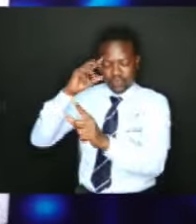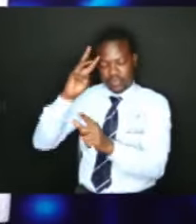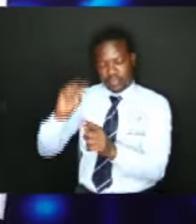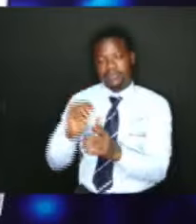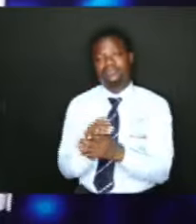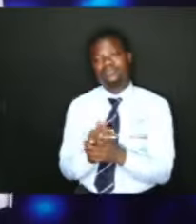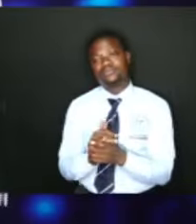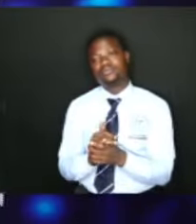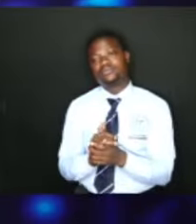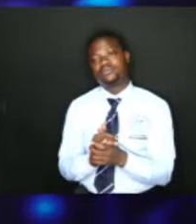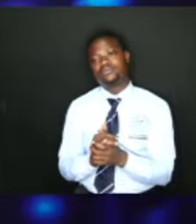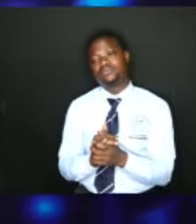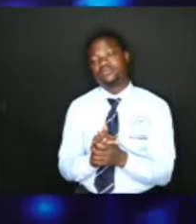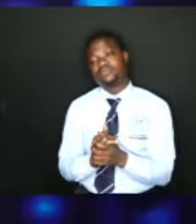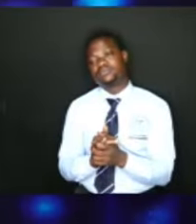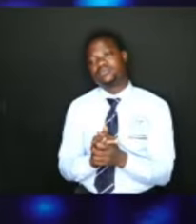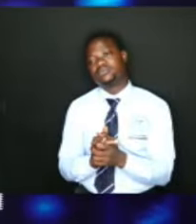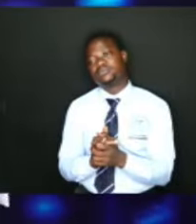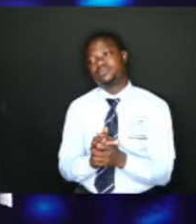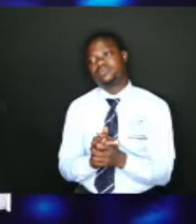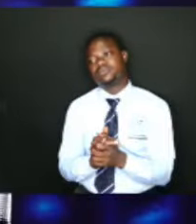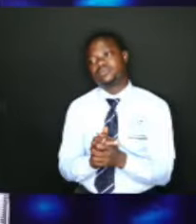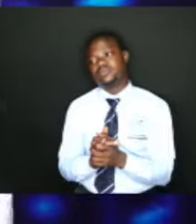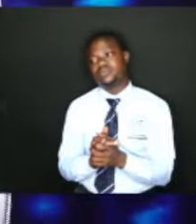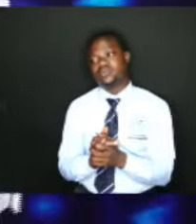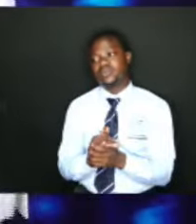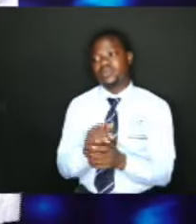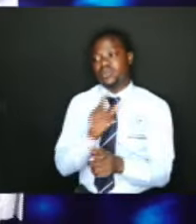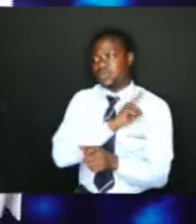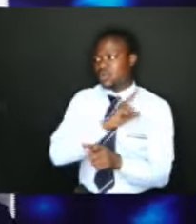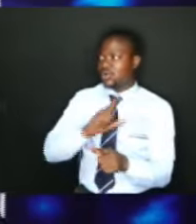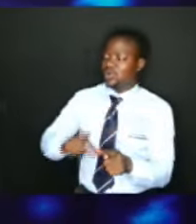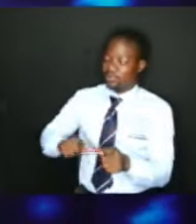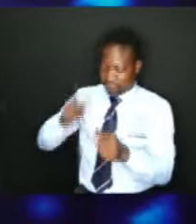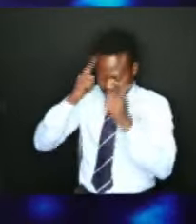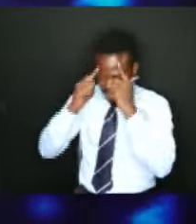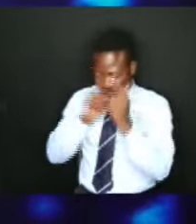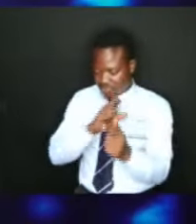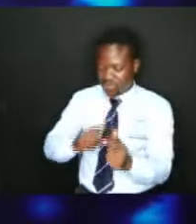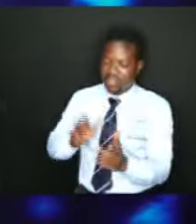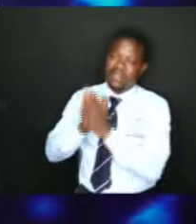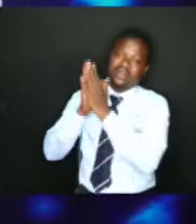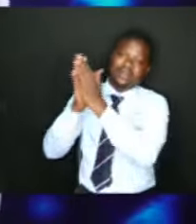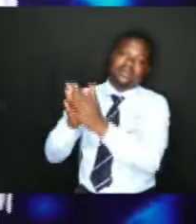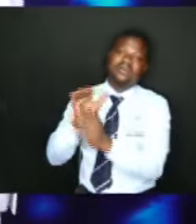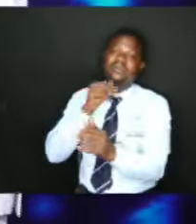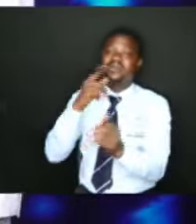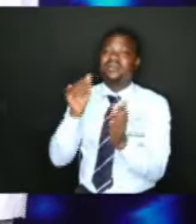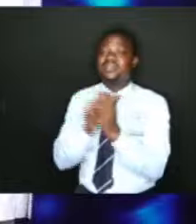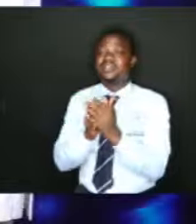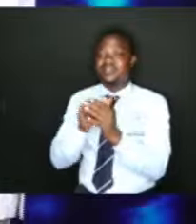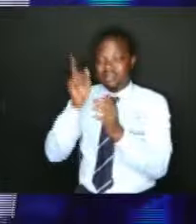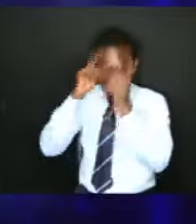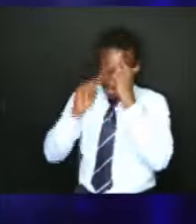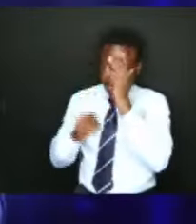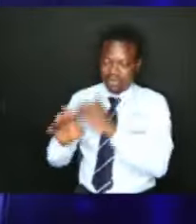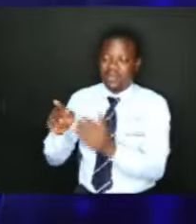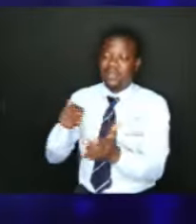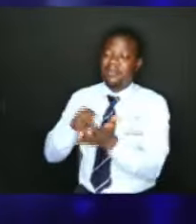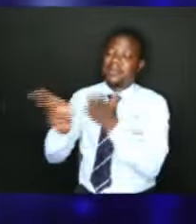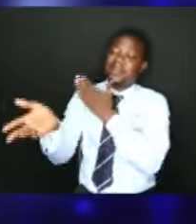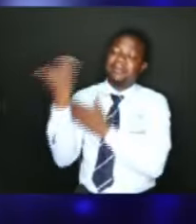otunidin Samuel na okanse Eurade ho ena mesreno. Not because I asked God to pay back